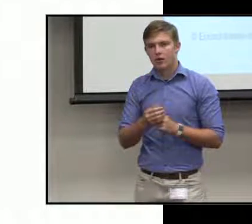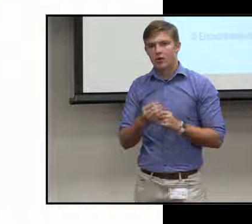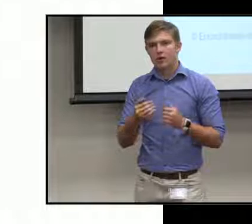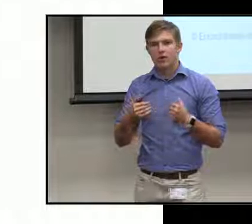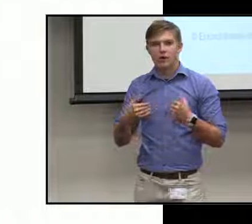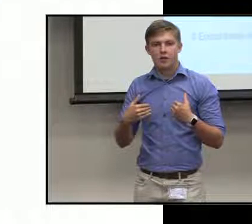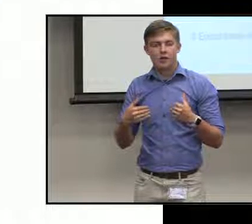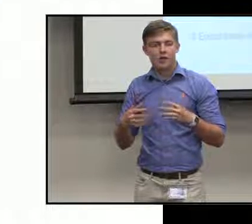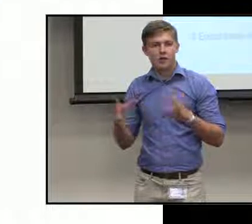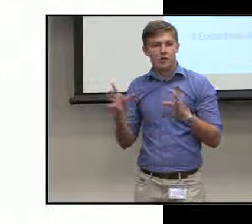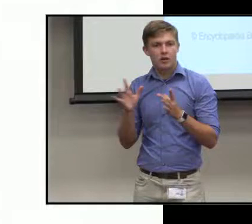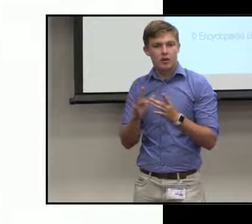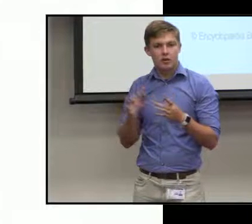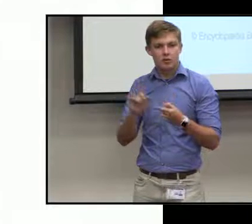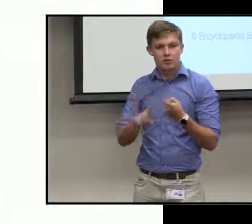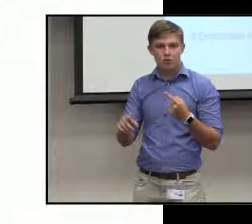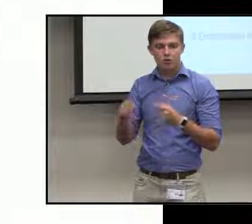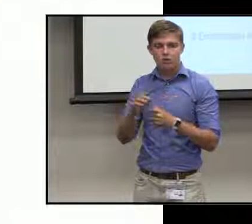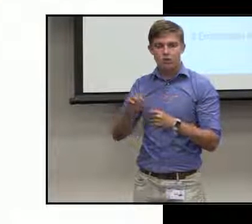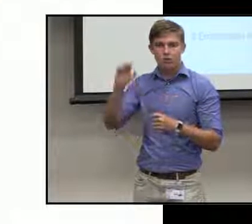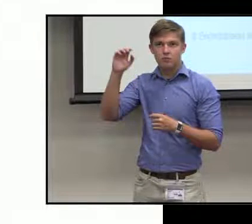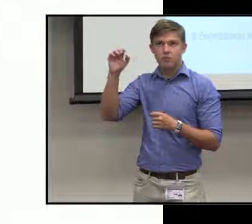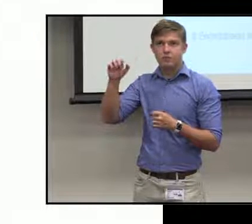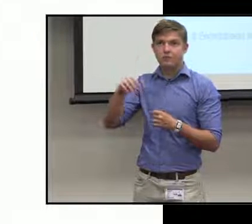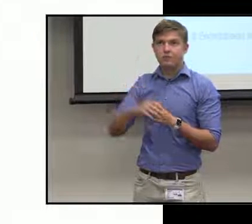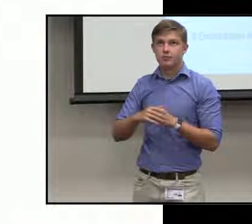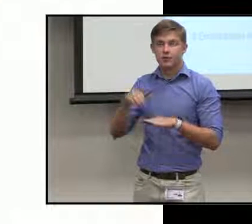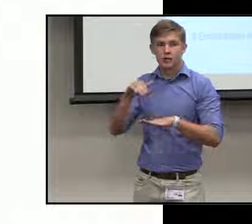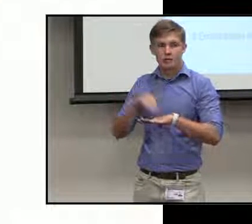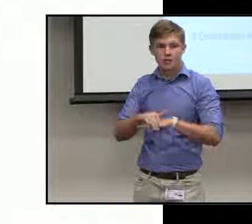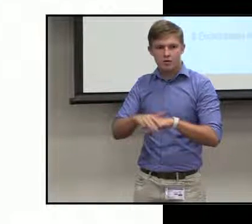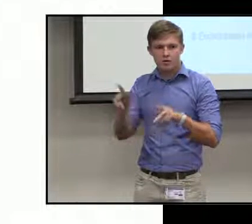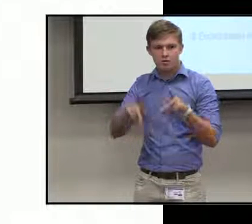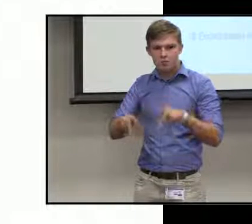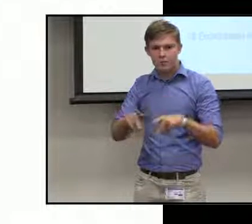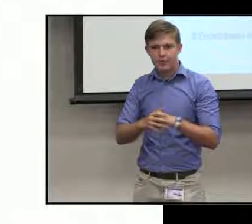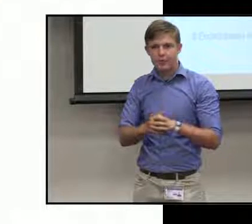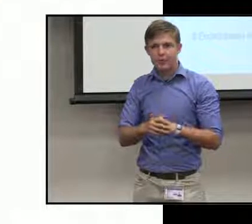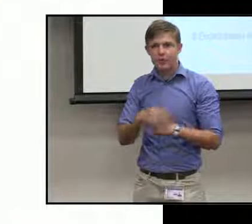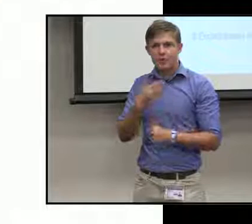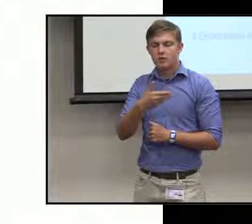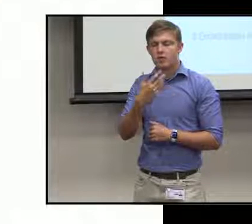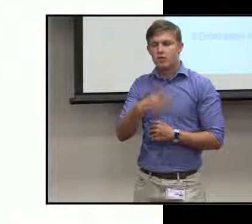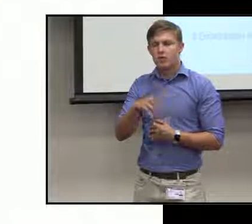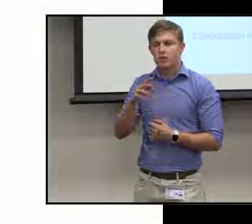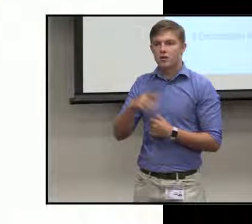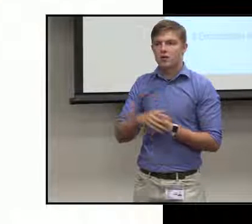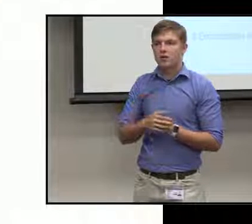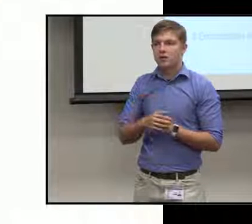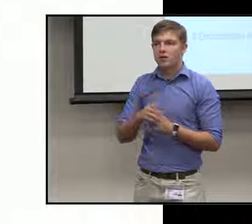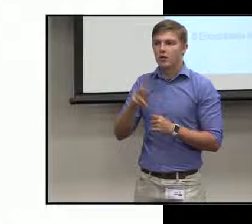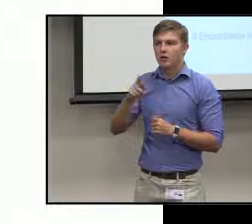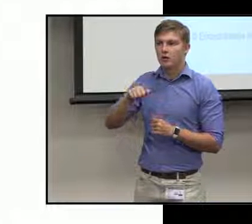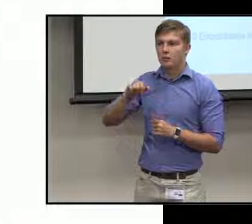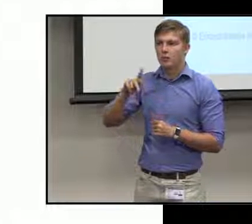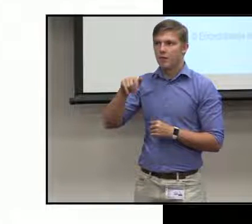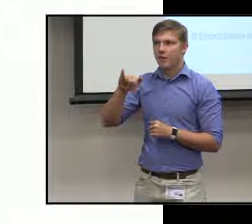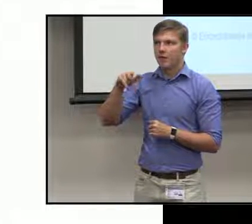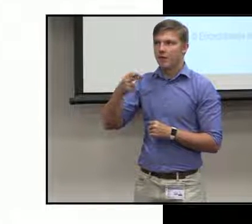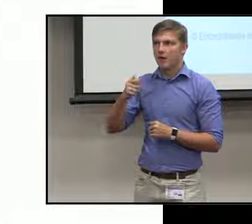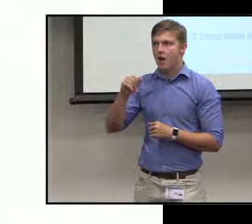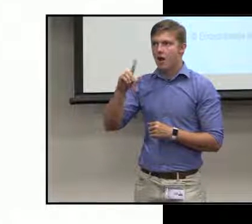to the Europeans. That would especially be the UK. But these people are called Pakihas. That would be the Maori word for